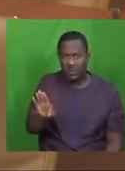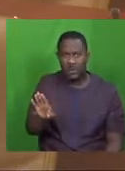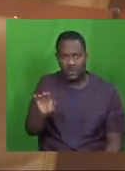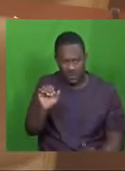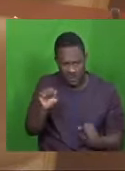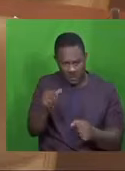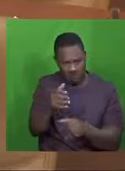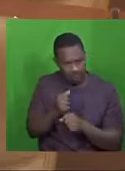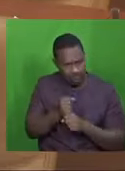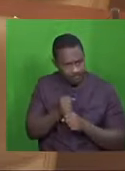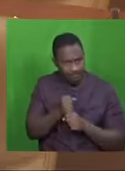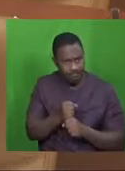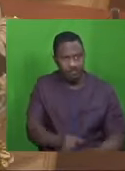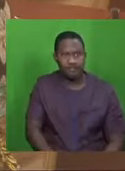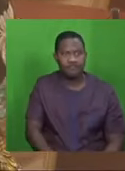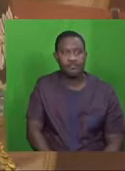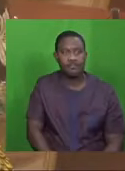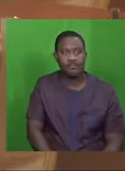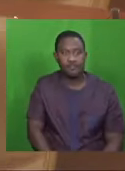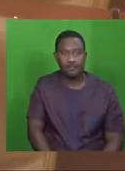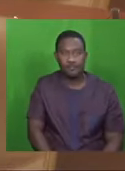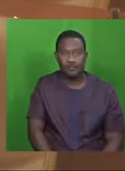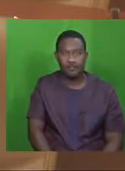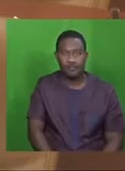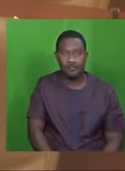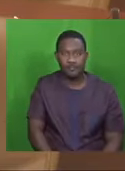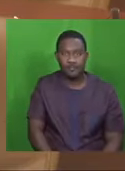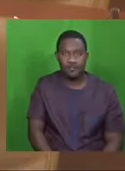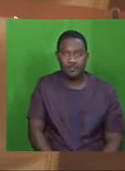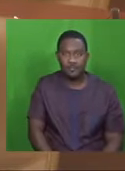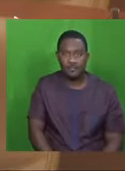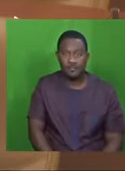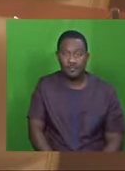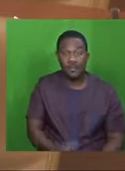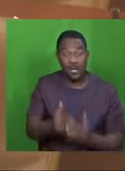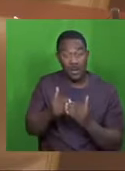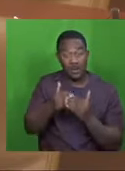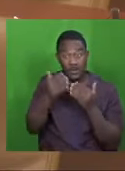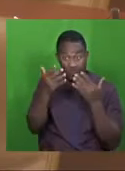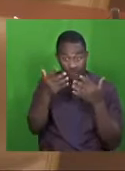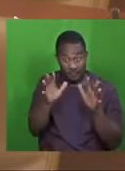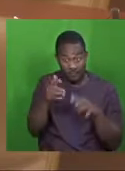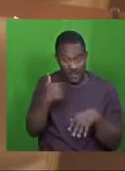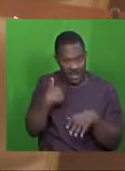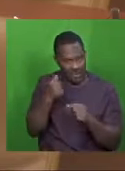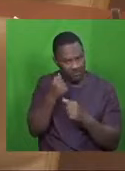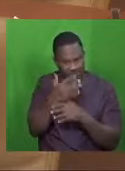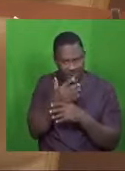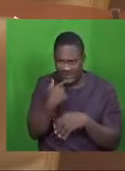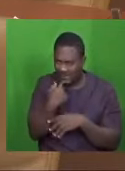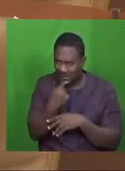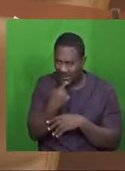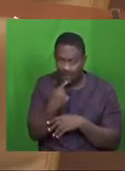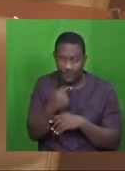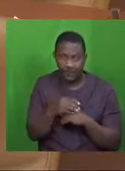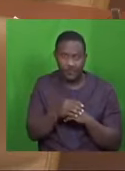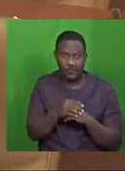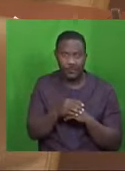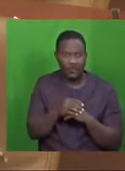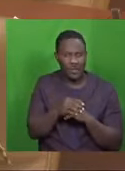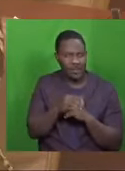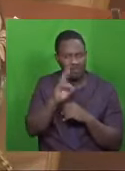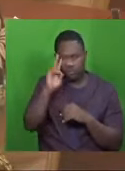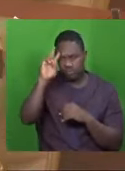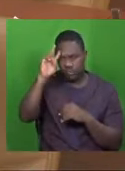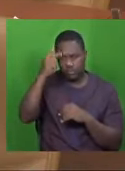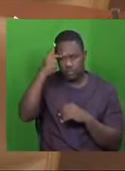that we all hope to generate. Mr. Speaker, before I conclude, I just want to correct a few misconceptions